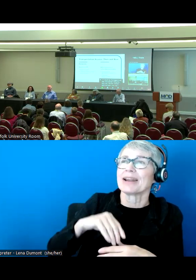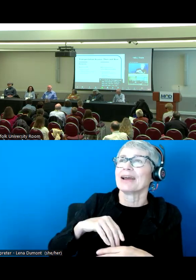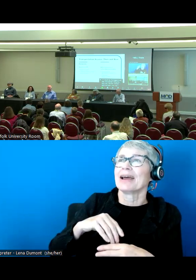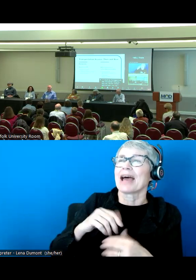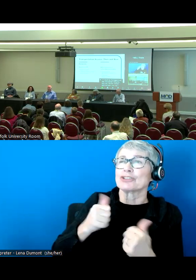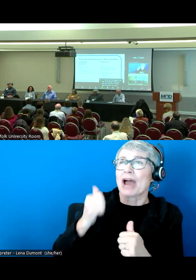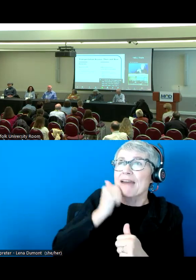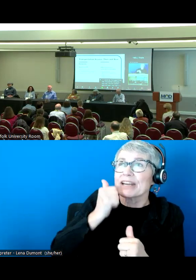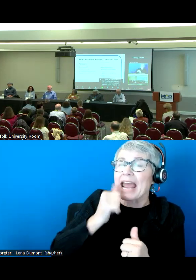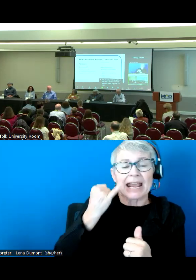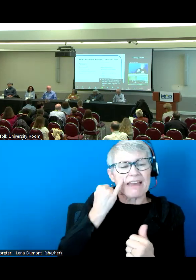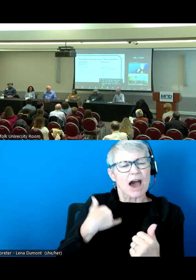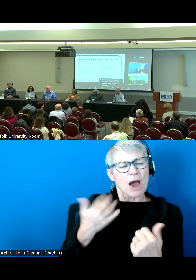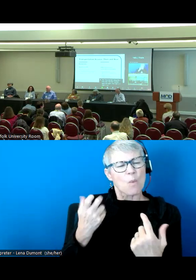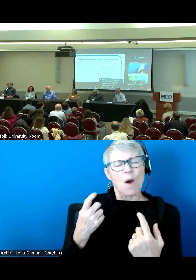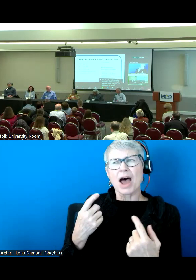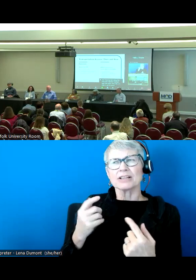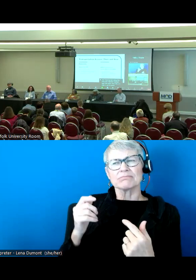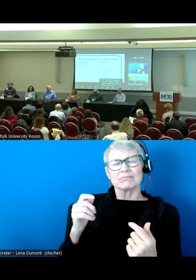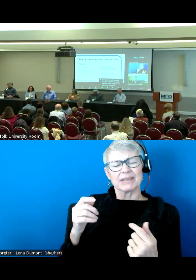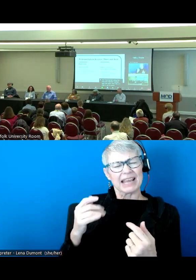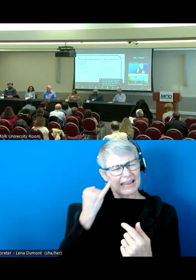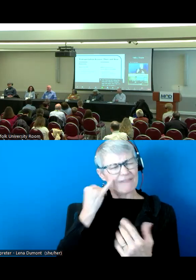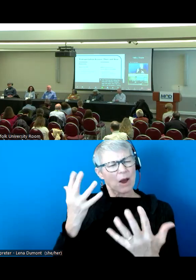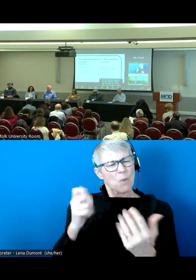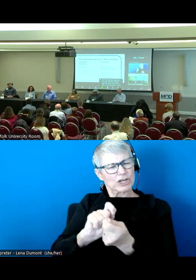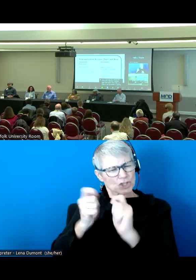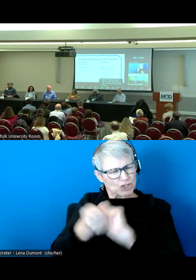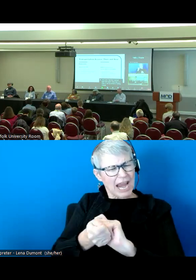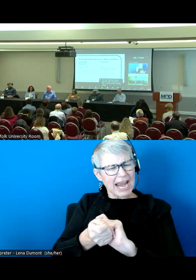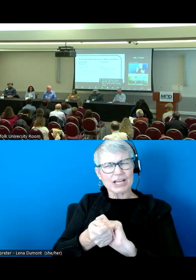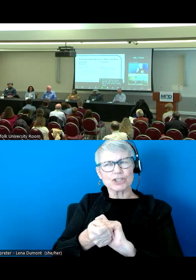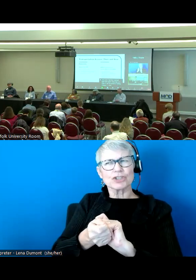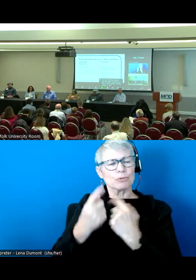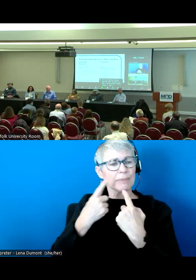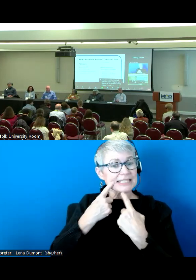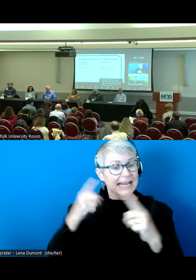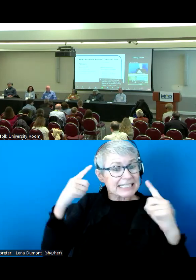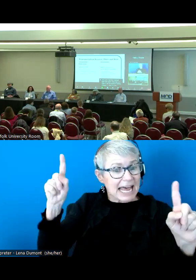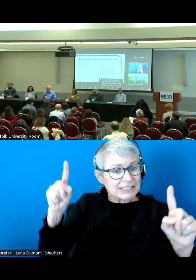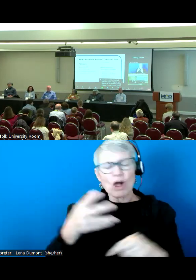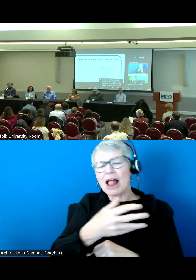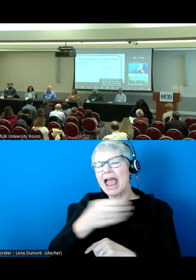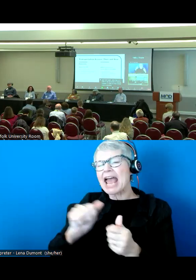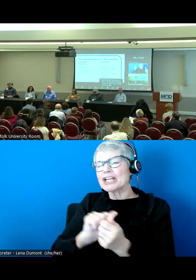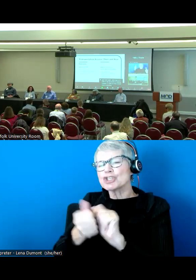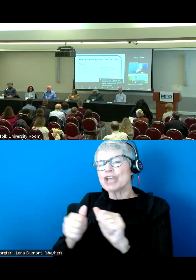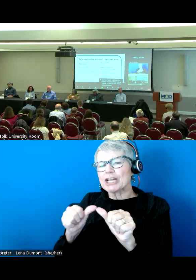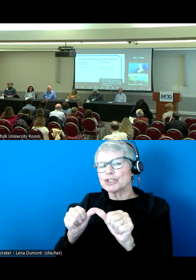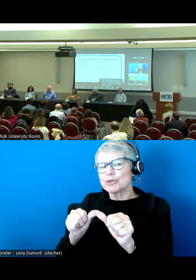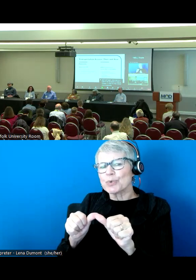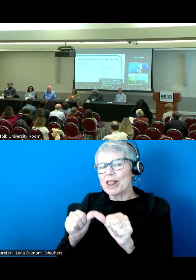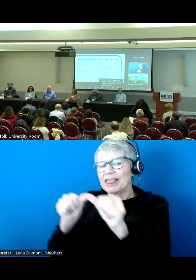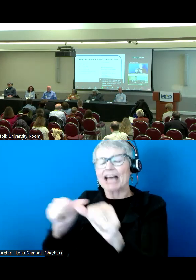be successful in making change, in order for that change to be sustainable, and in order